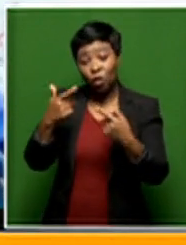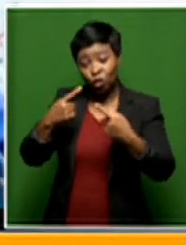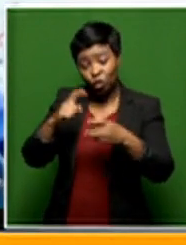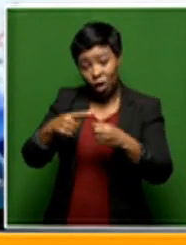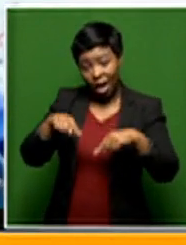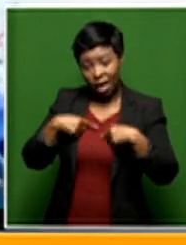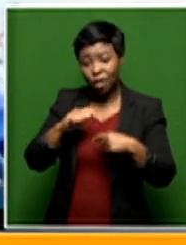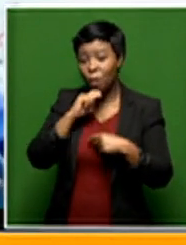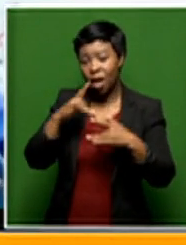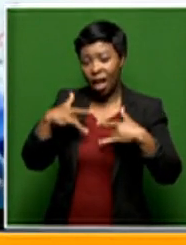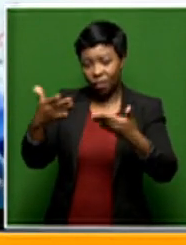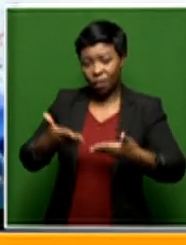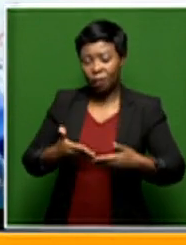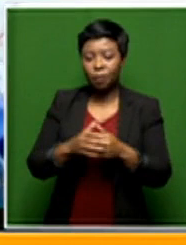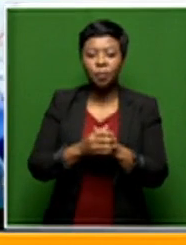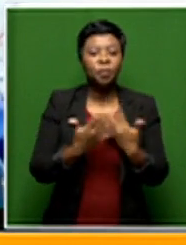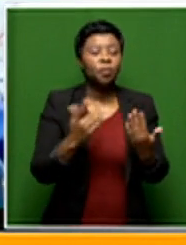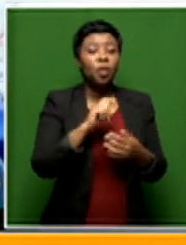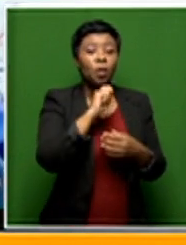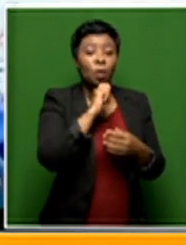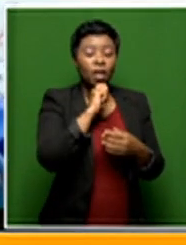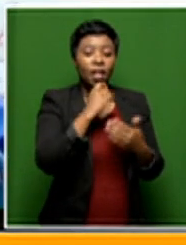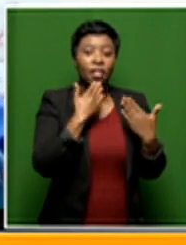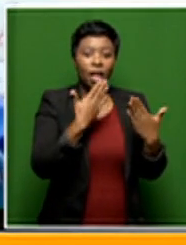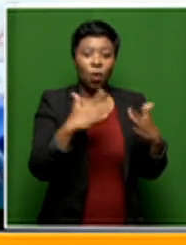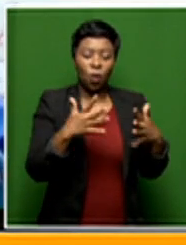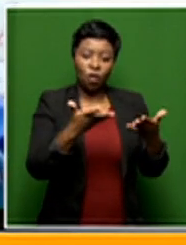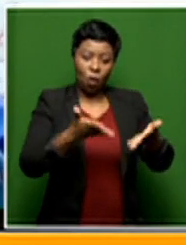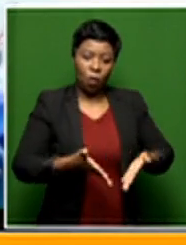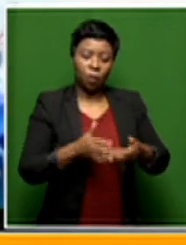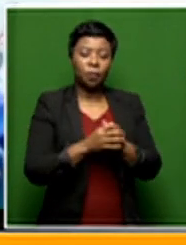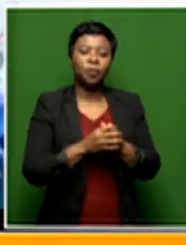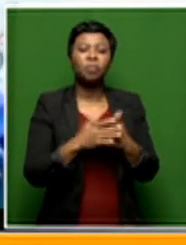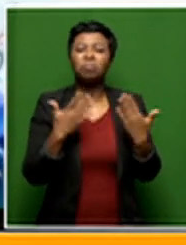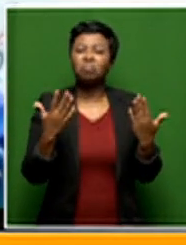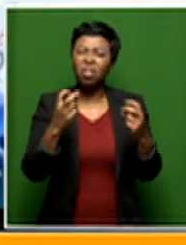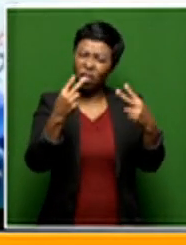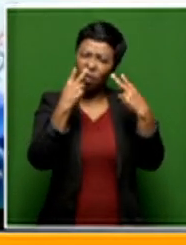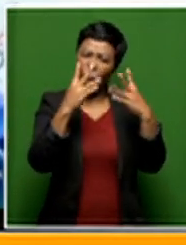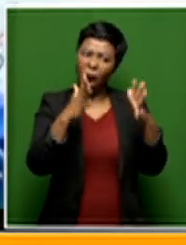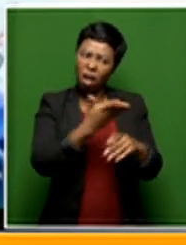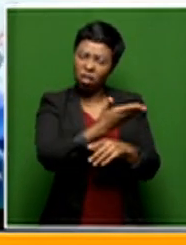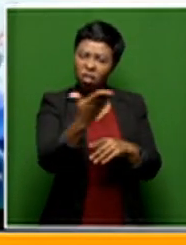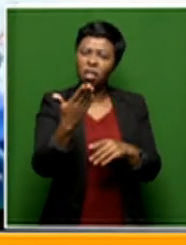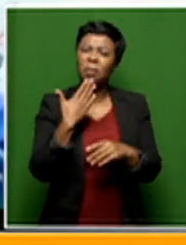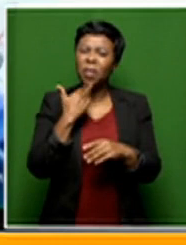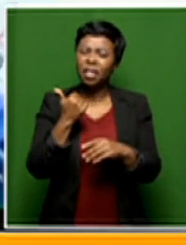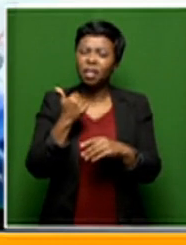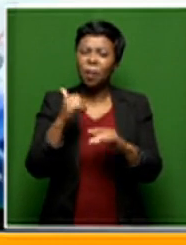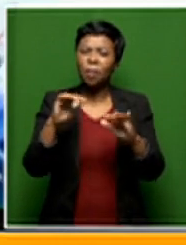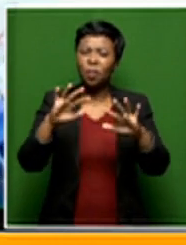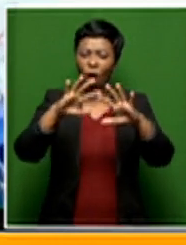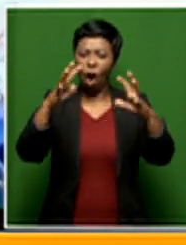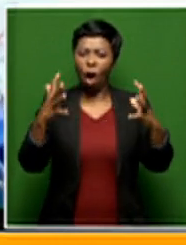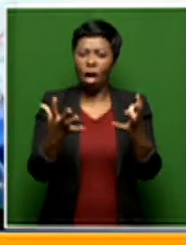Live. A very good morning to you. Thank you for having me. Now, for the benefit of our viewers, just speak to us about what Earth Hour is